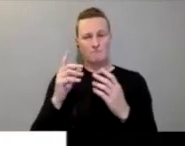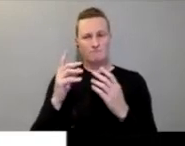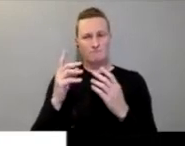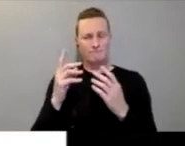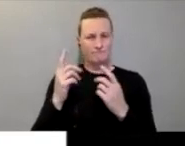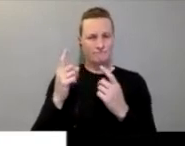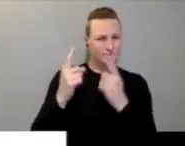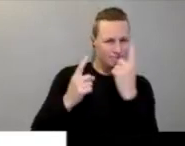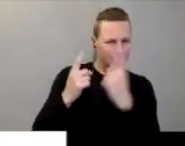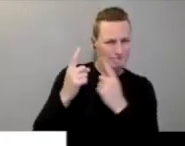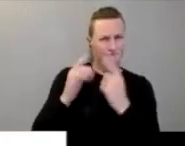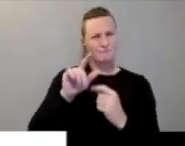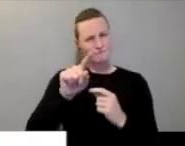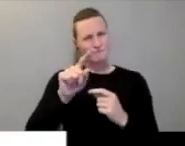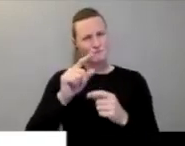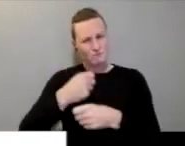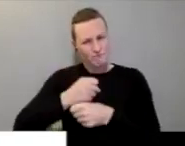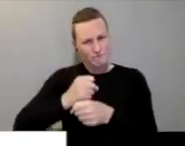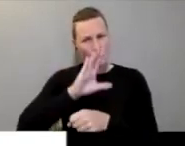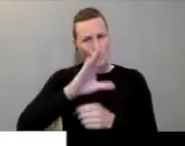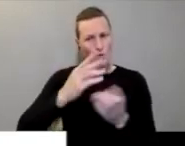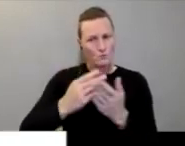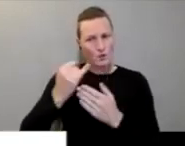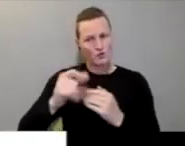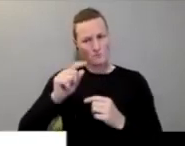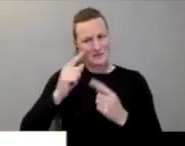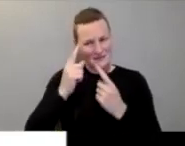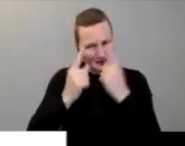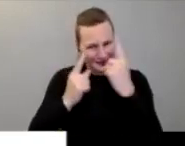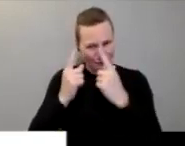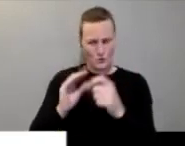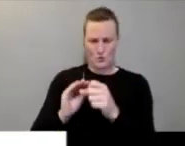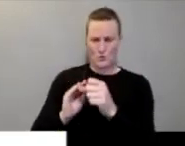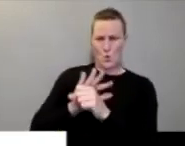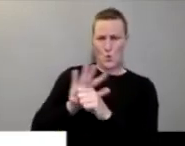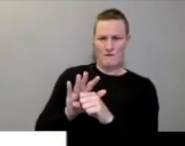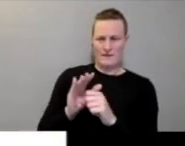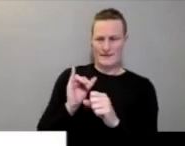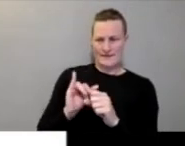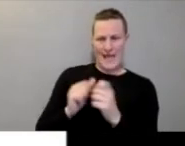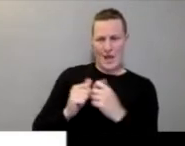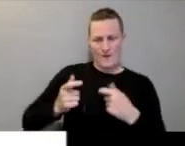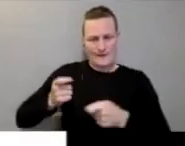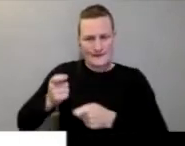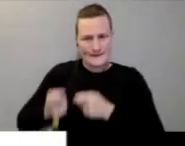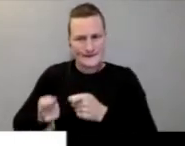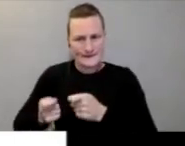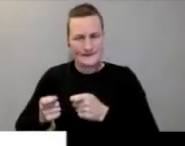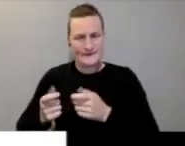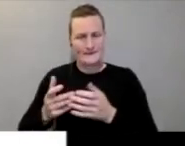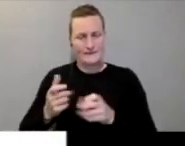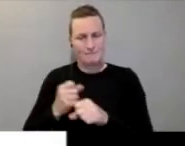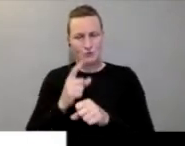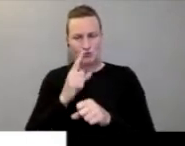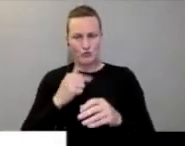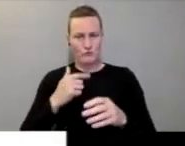things you want to think about as you're developing the proposal, is that we will still be